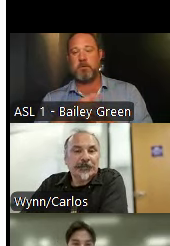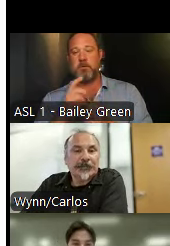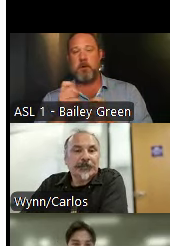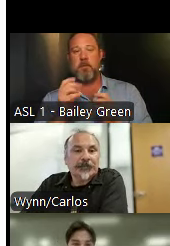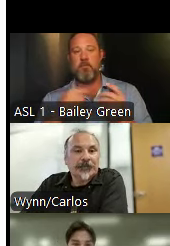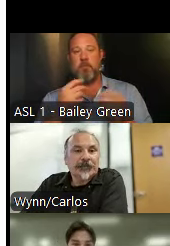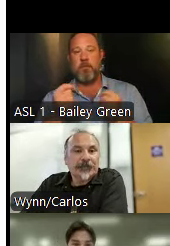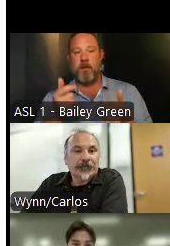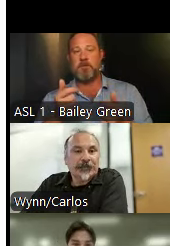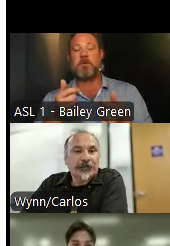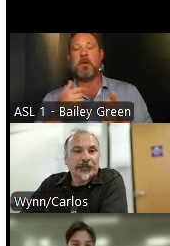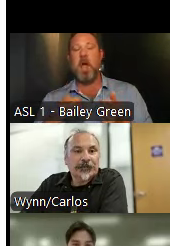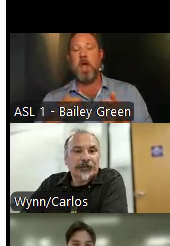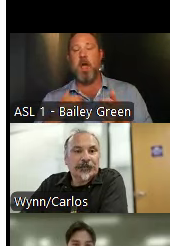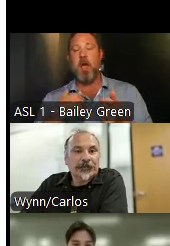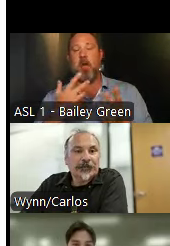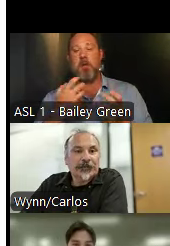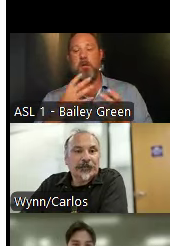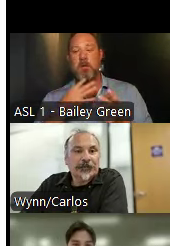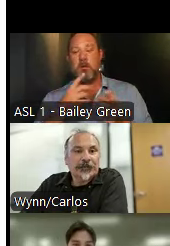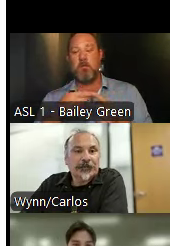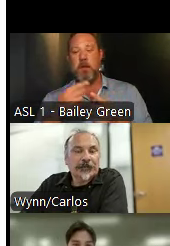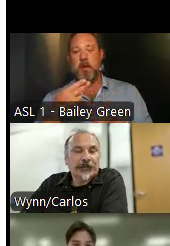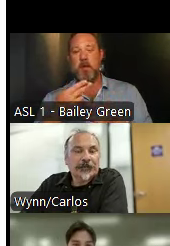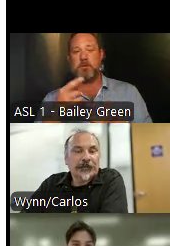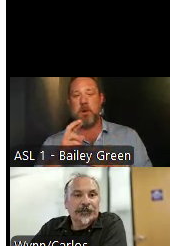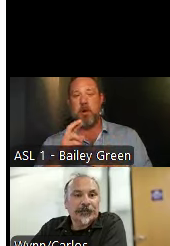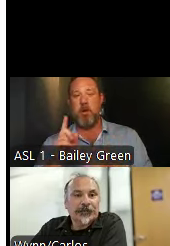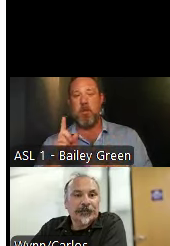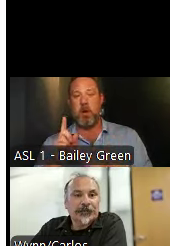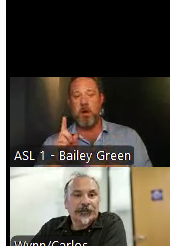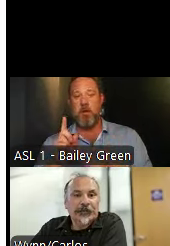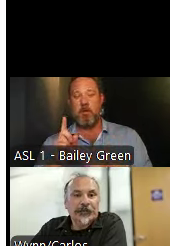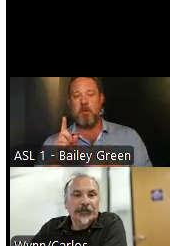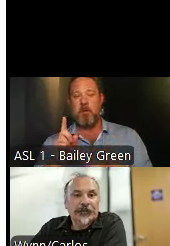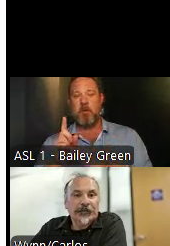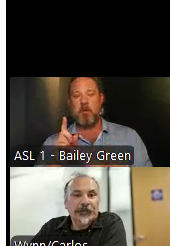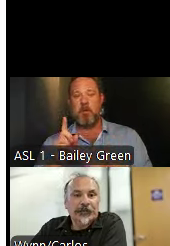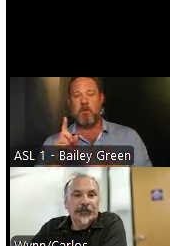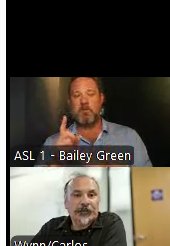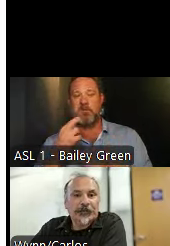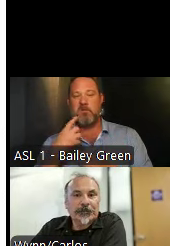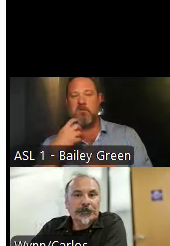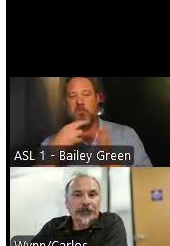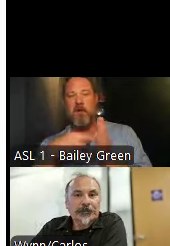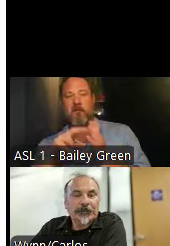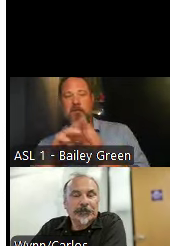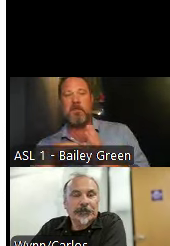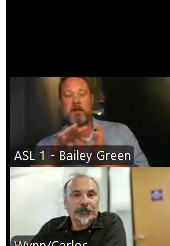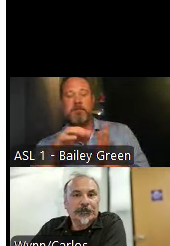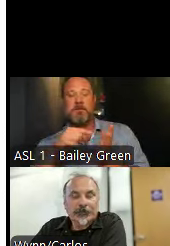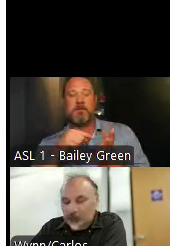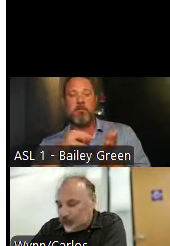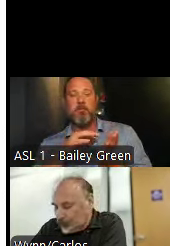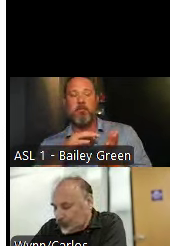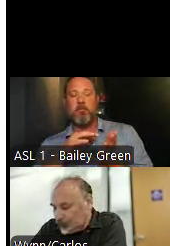quick here. I just very quickly want to talk about HR 1. Susan referenced this bill when she was giving some of her update